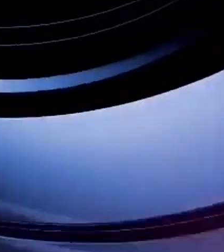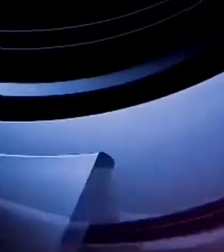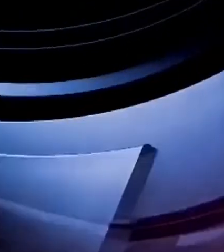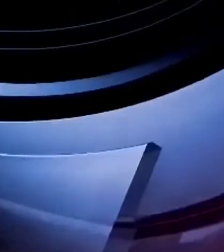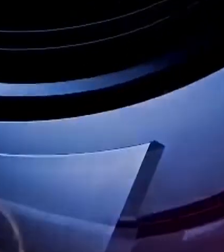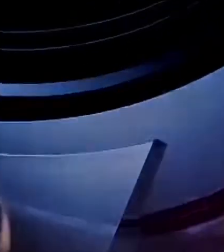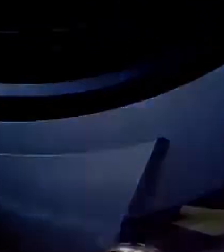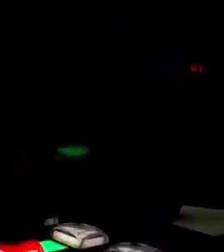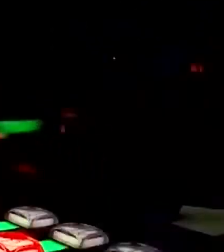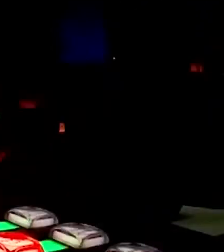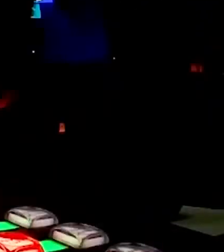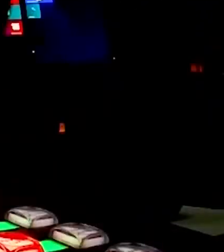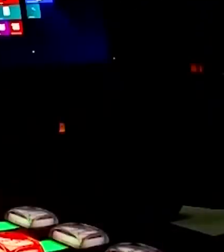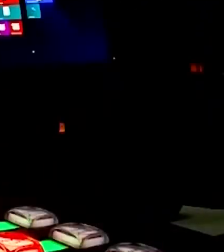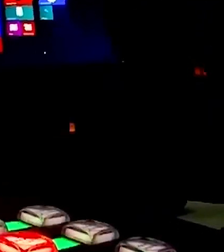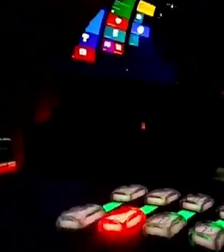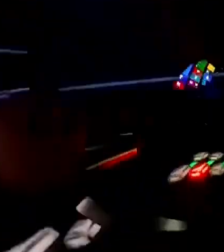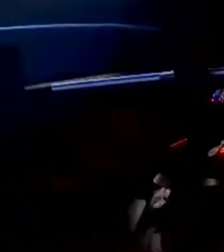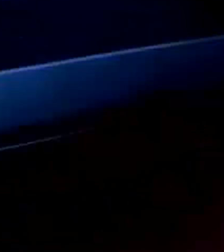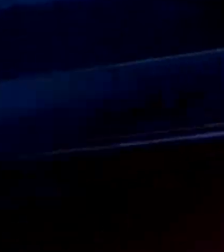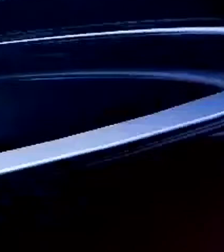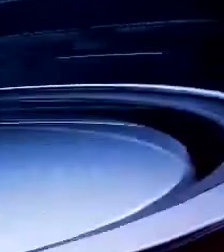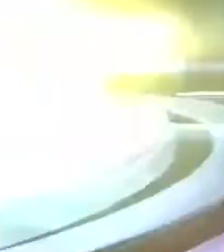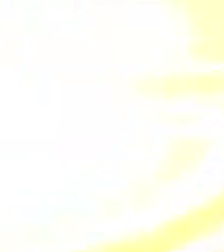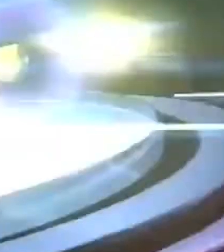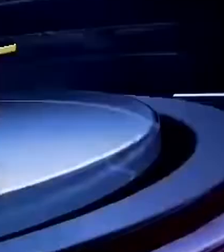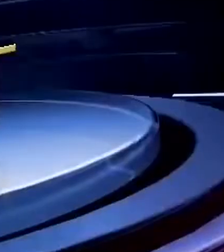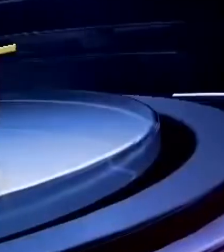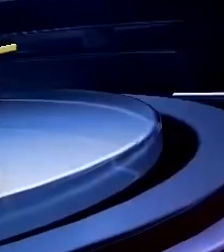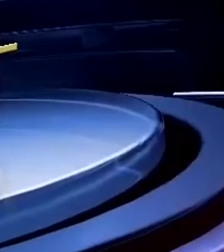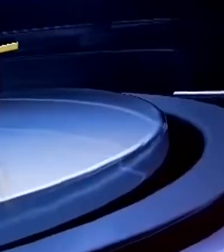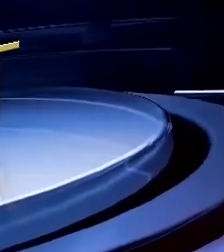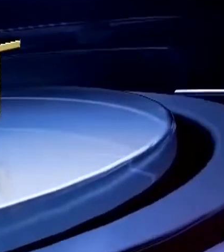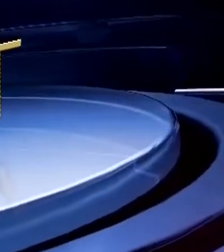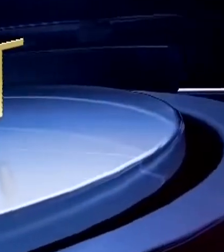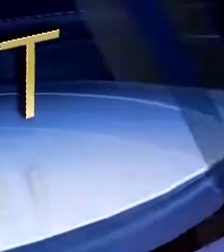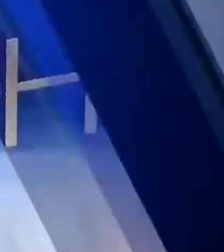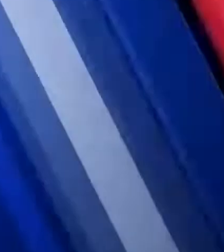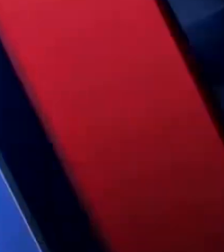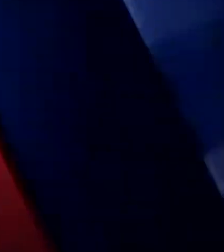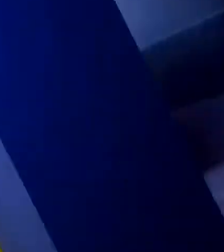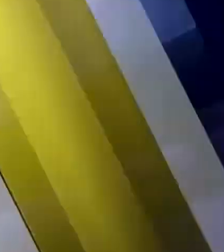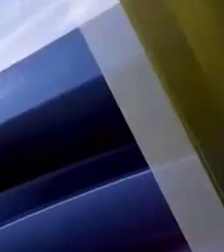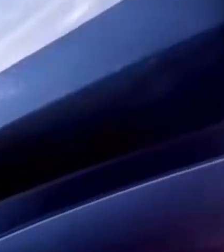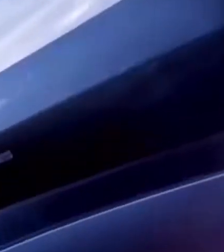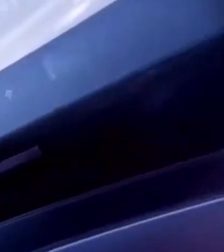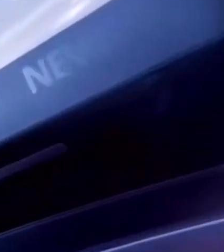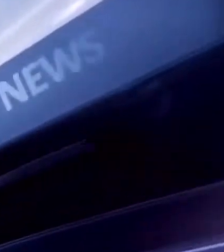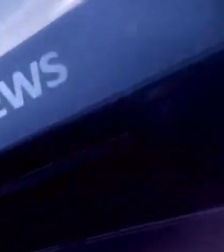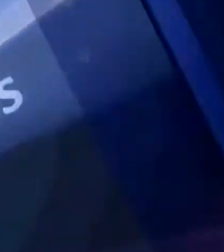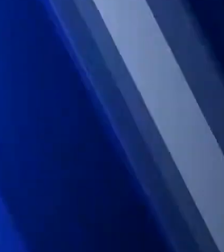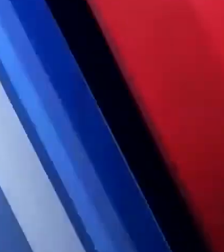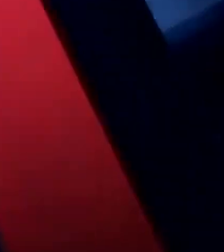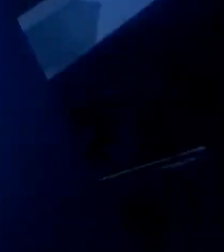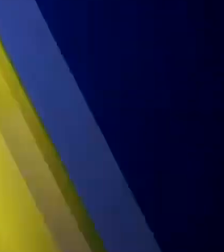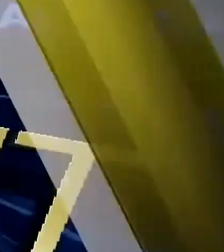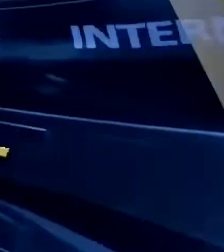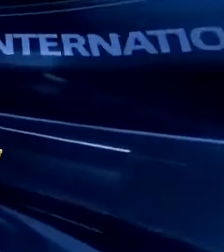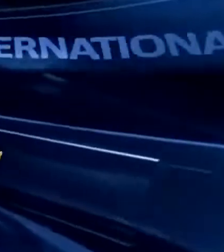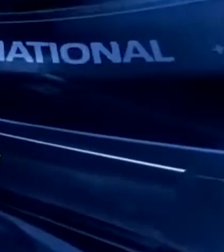Broadcasting from our studios in the Pine St. Michael, this is CBC Newsnight, starting now.